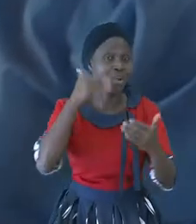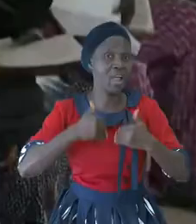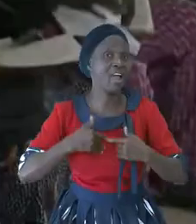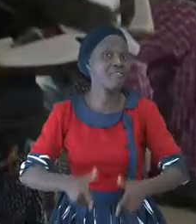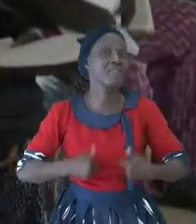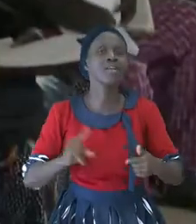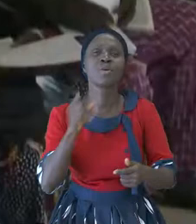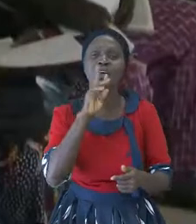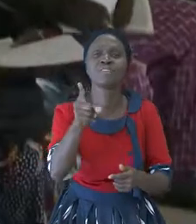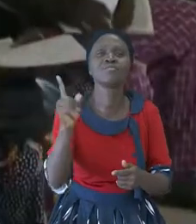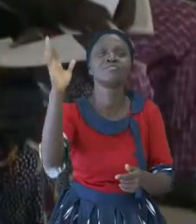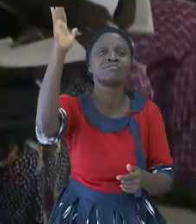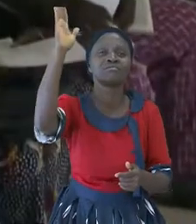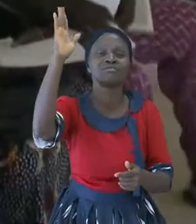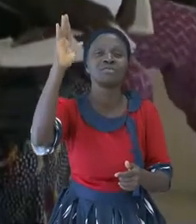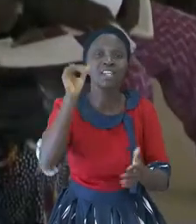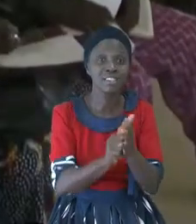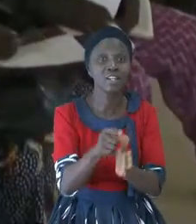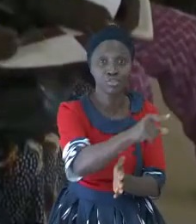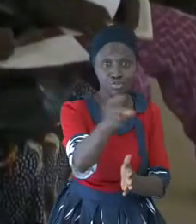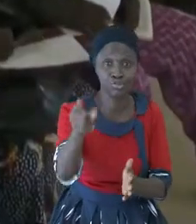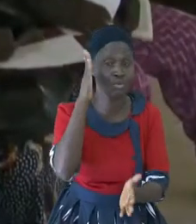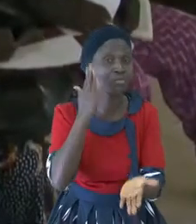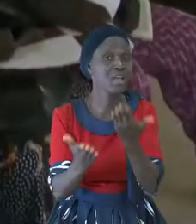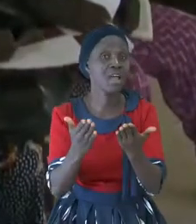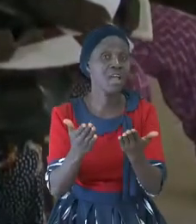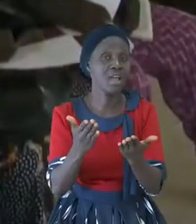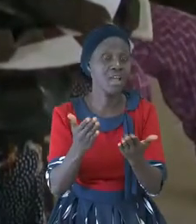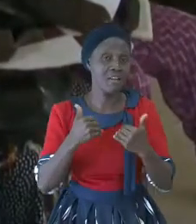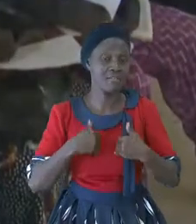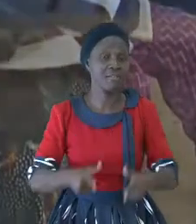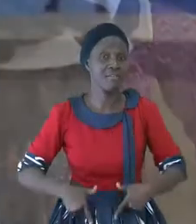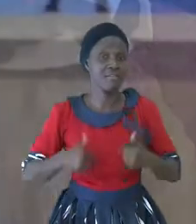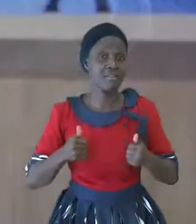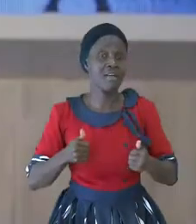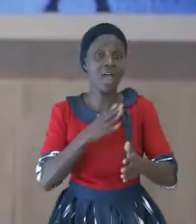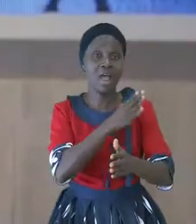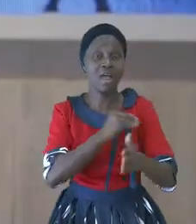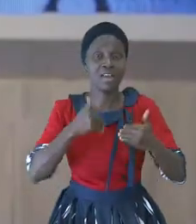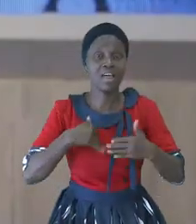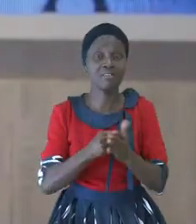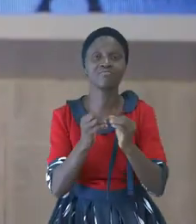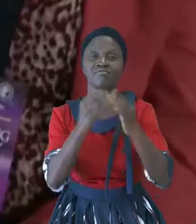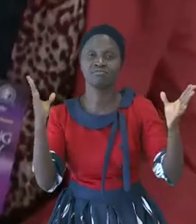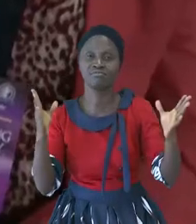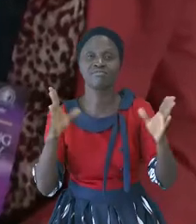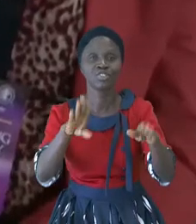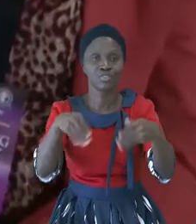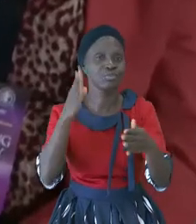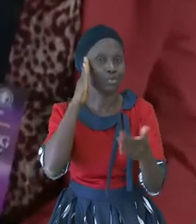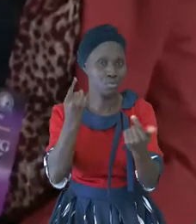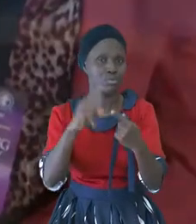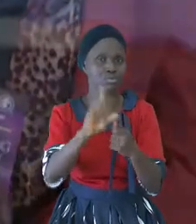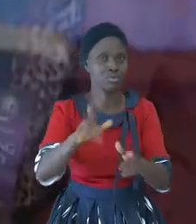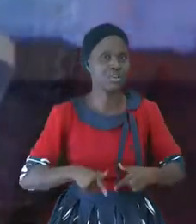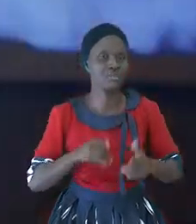it more abundantly. Supply in your life in Jesus' name.